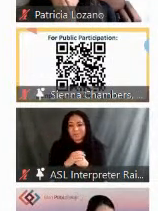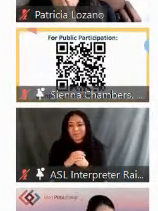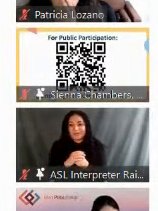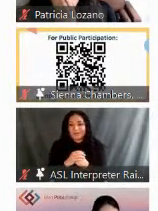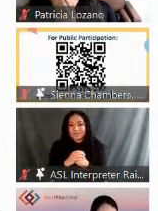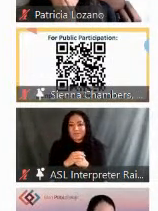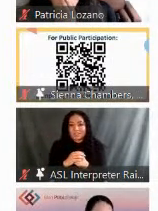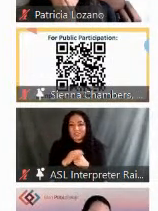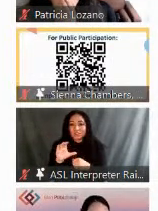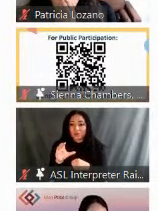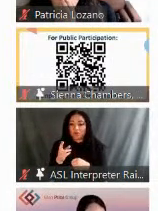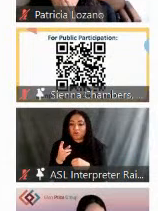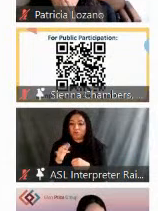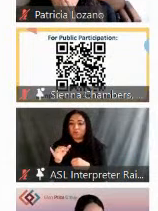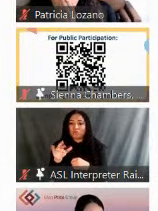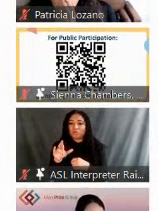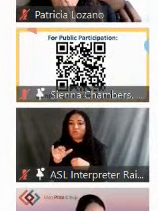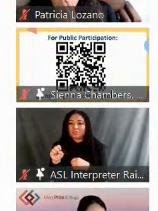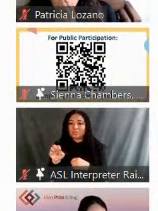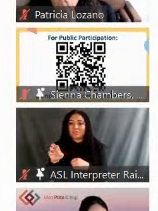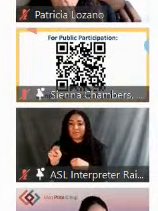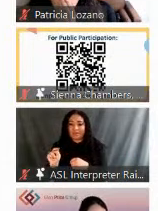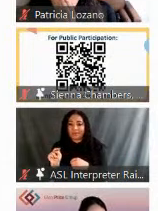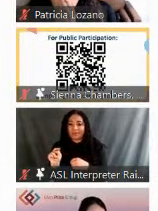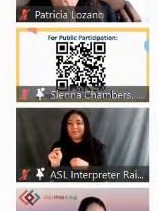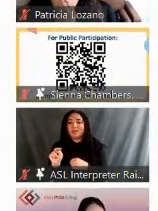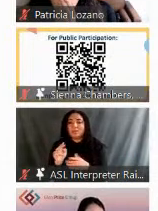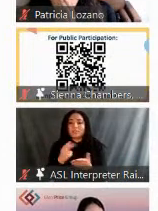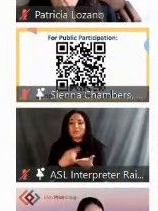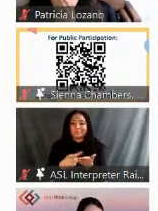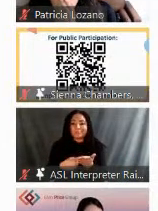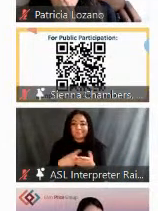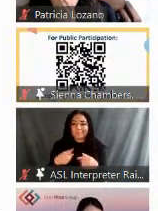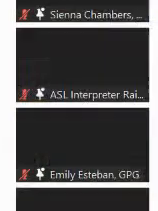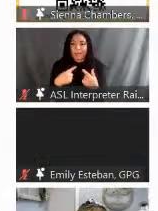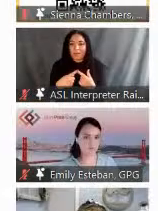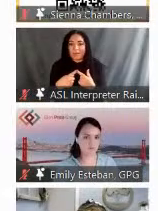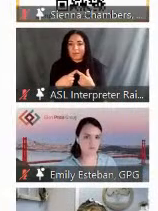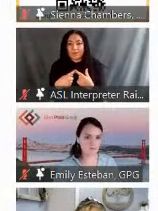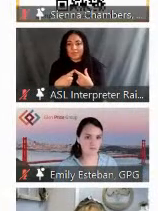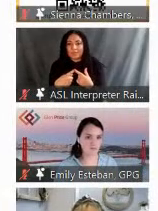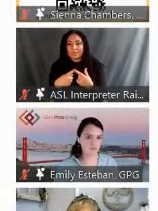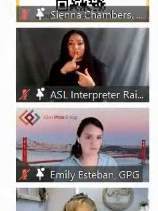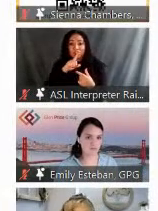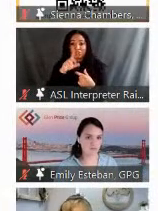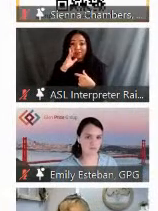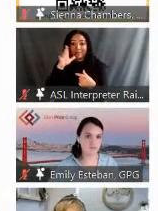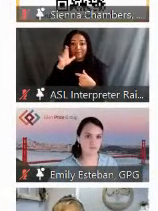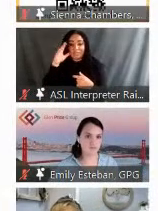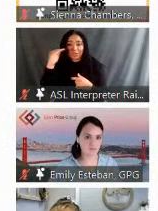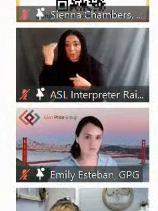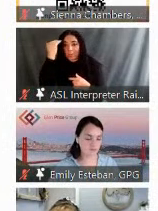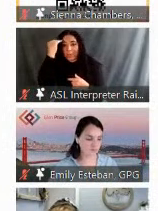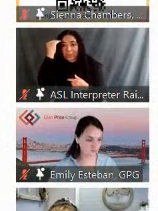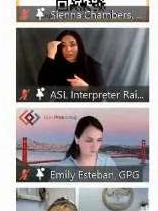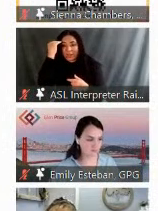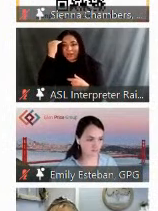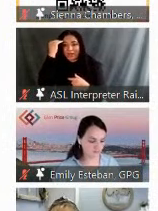things Christian was talking about in ensuring that parents are aware